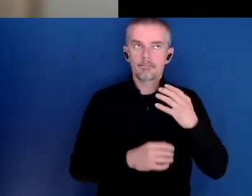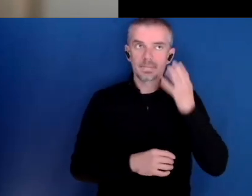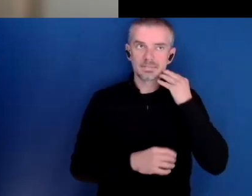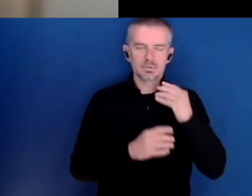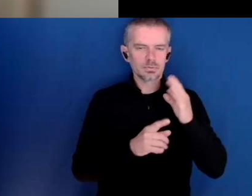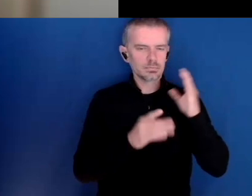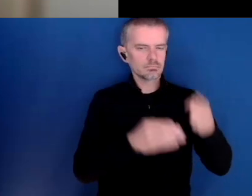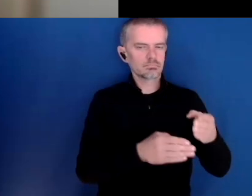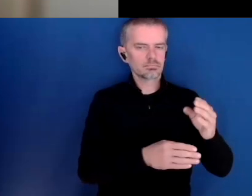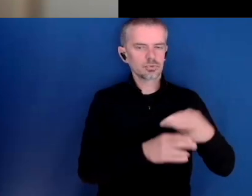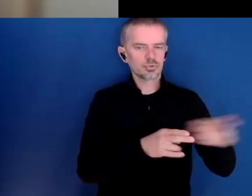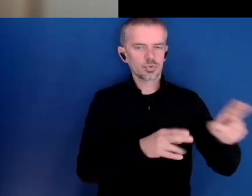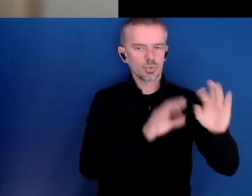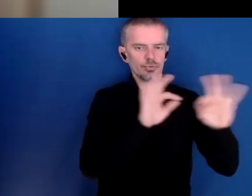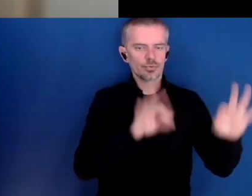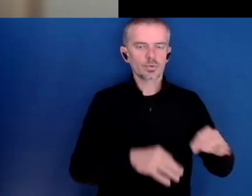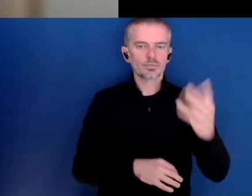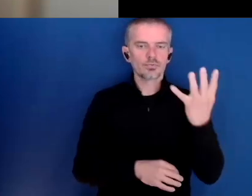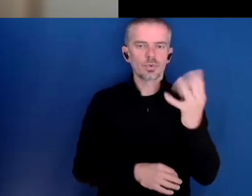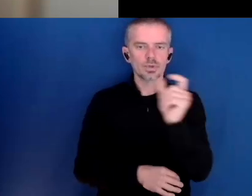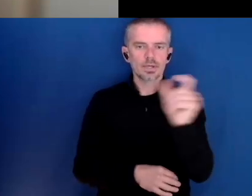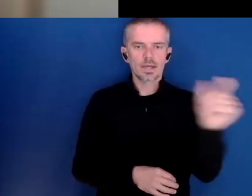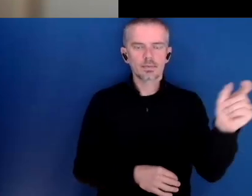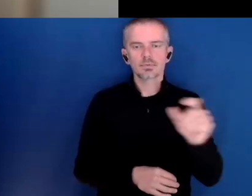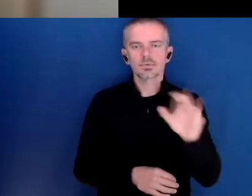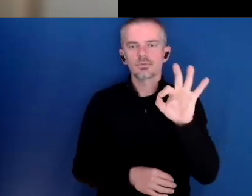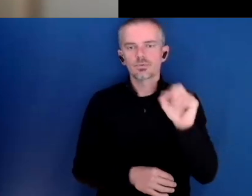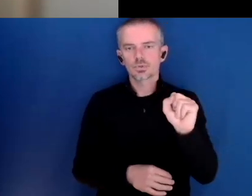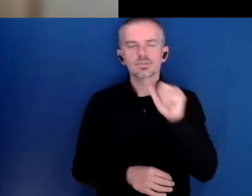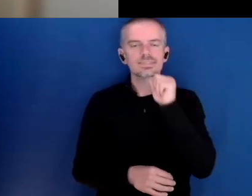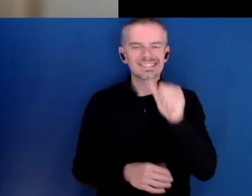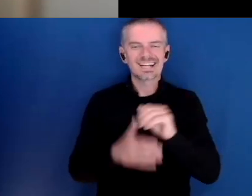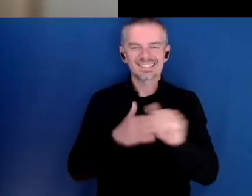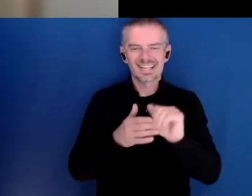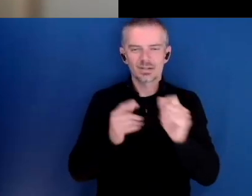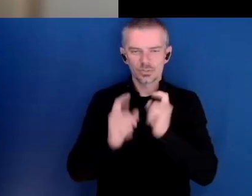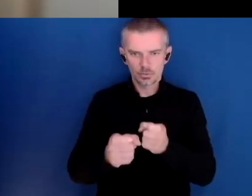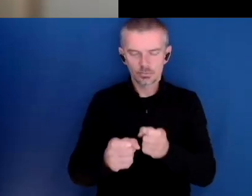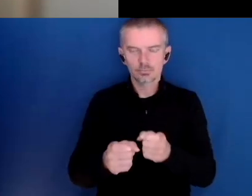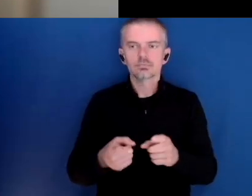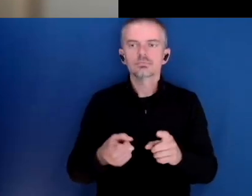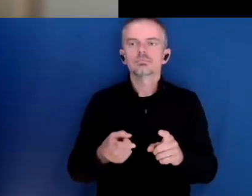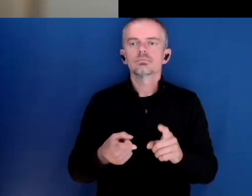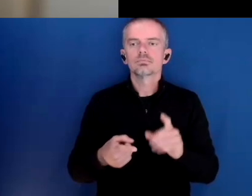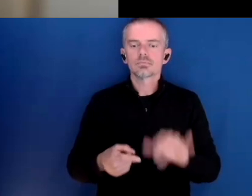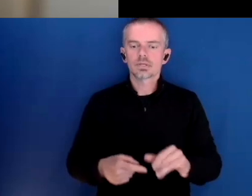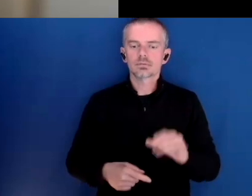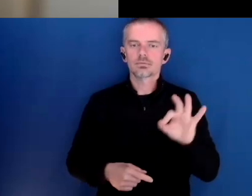the 4 tabs, the Forest Service non-cash contributions, which is Forest Service